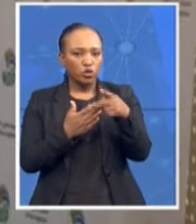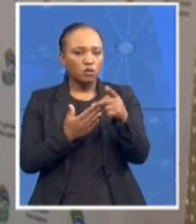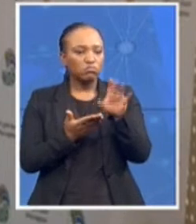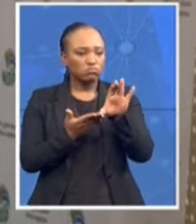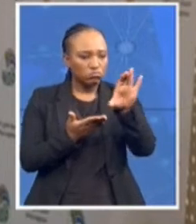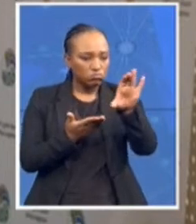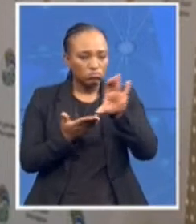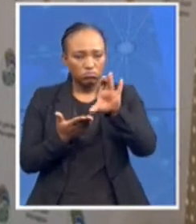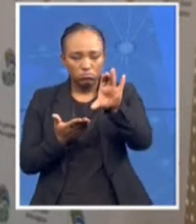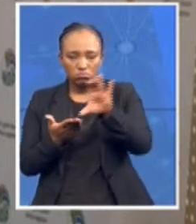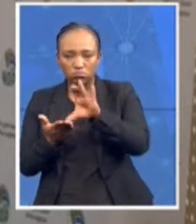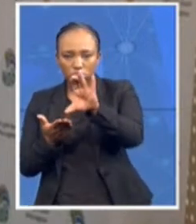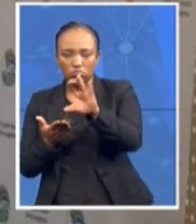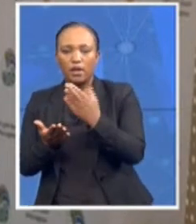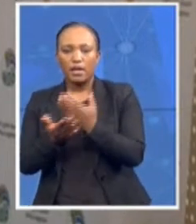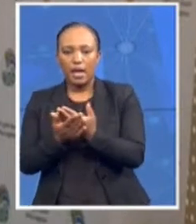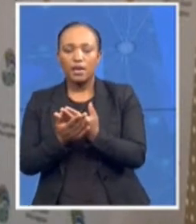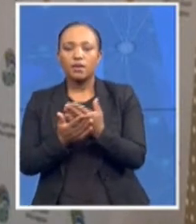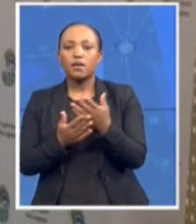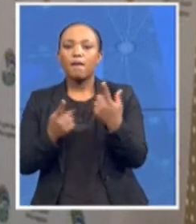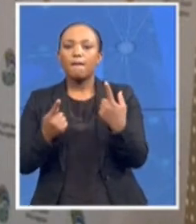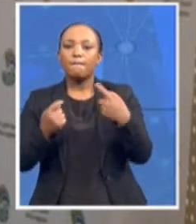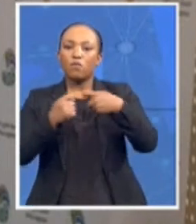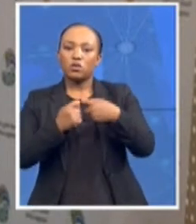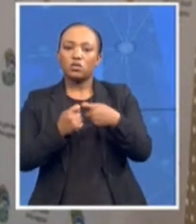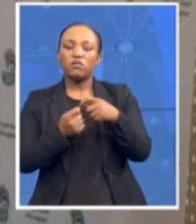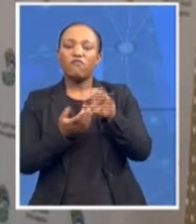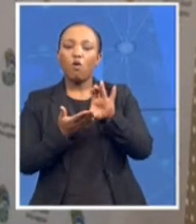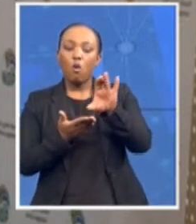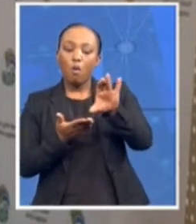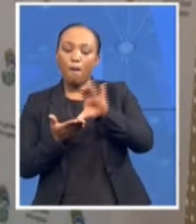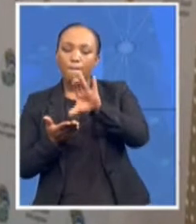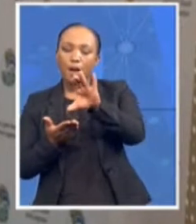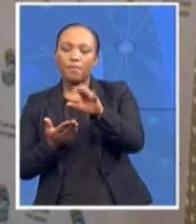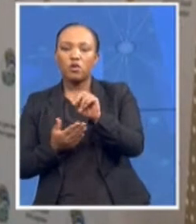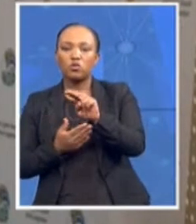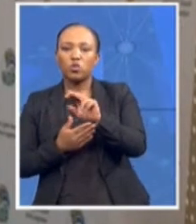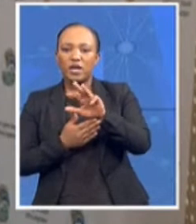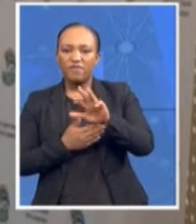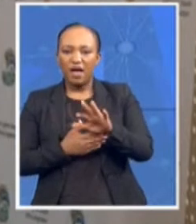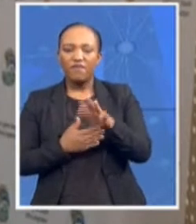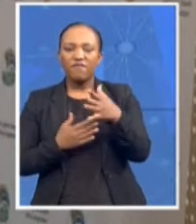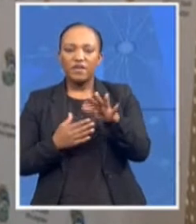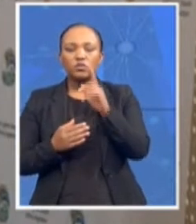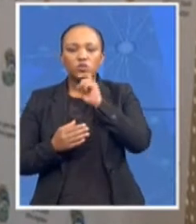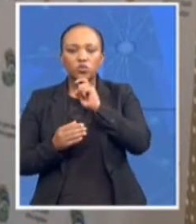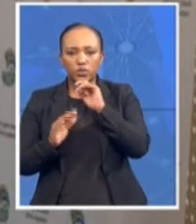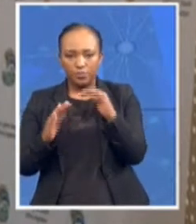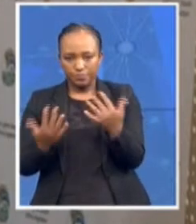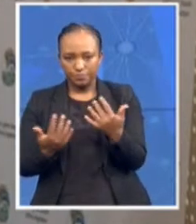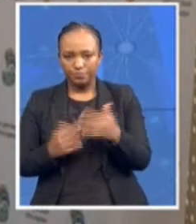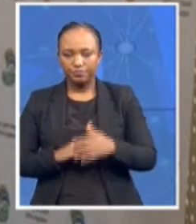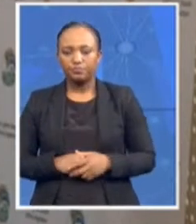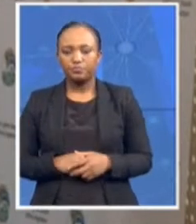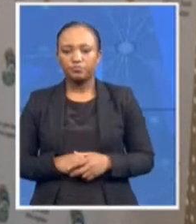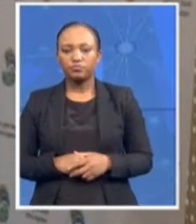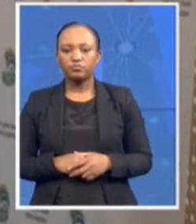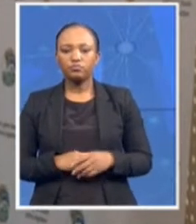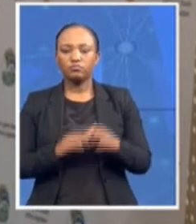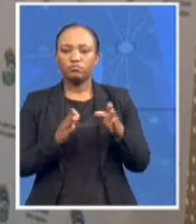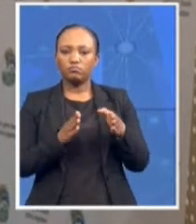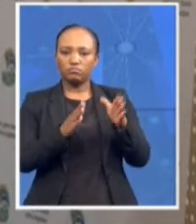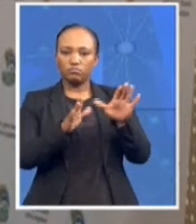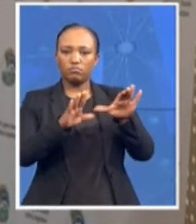of 285 million was broken down as follows. Stream 1 was for job retention, and